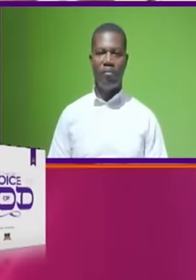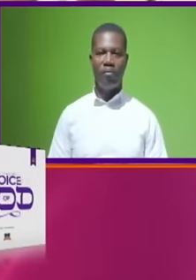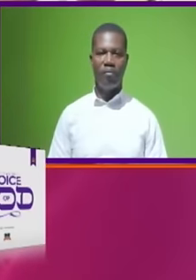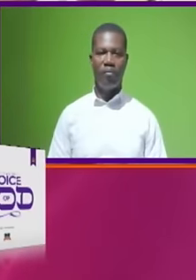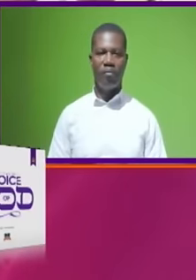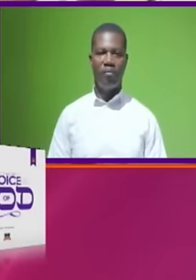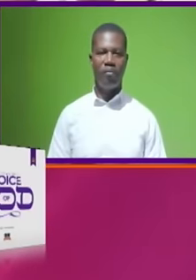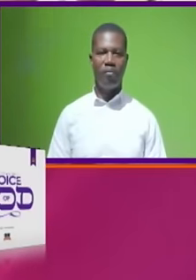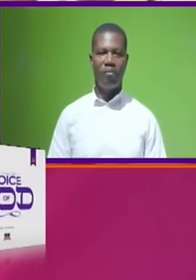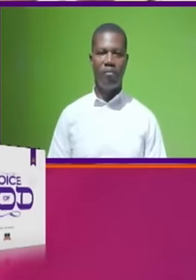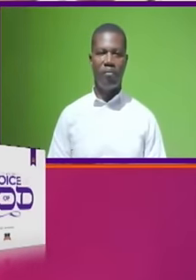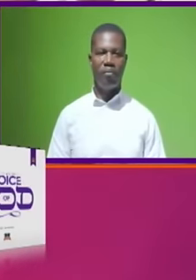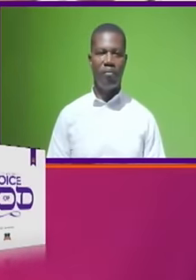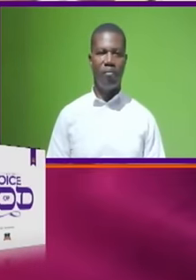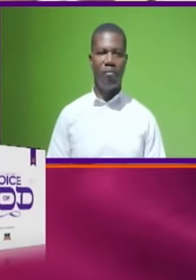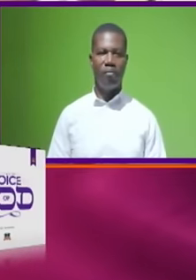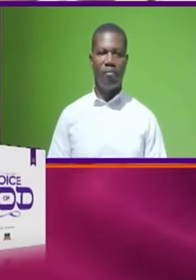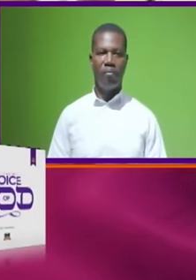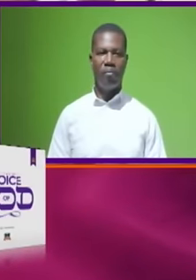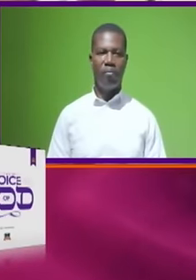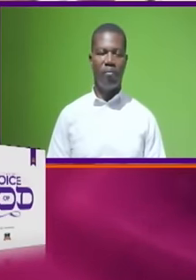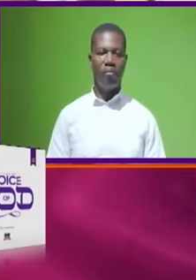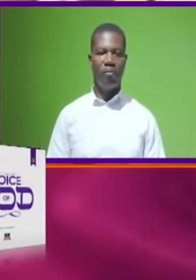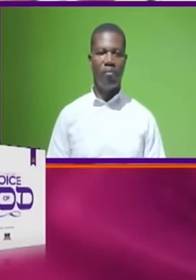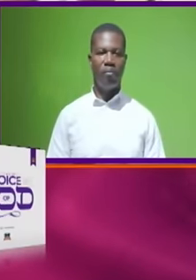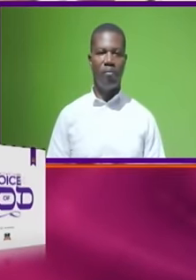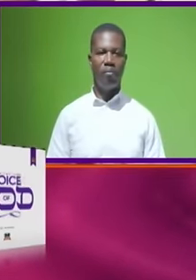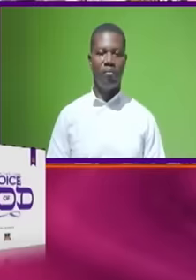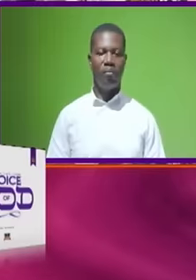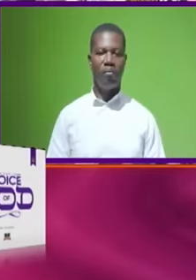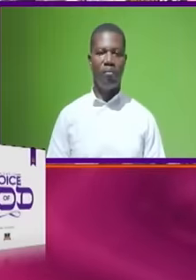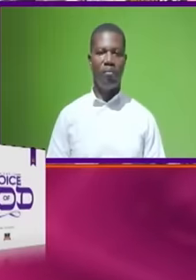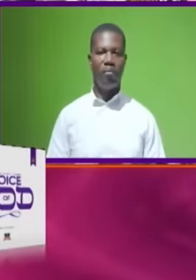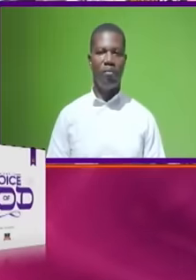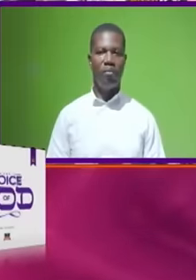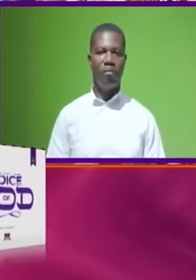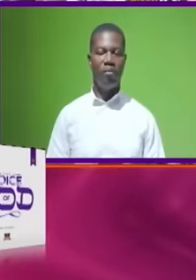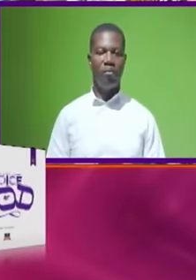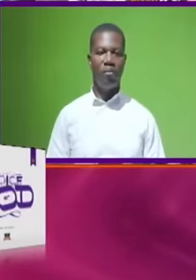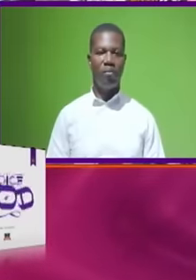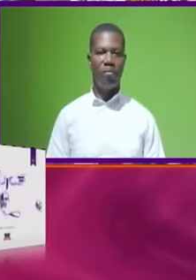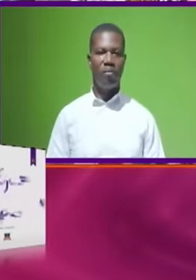the forms, it is a disgrace and shameful on your part.